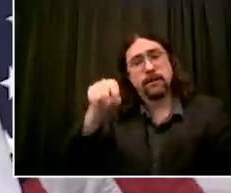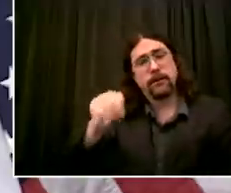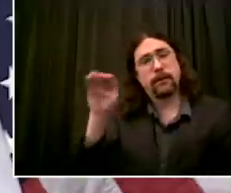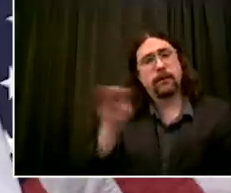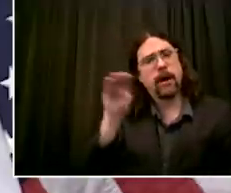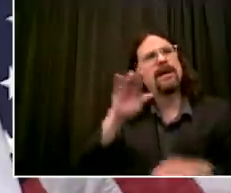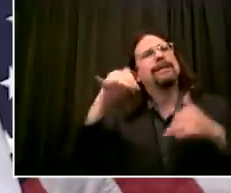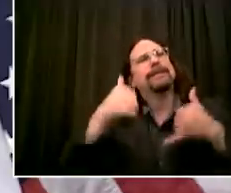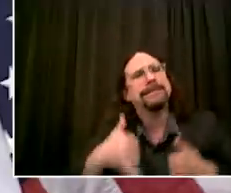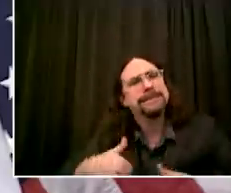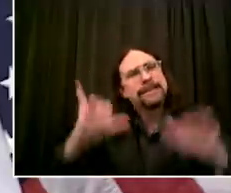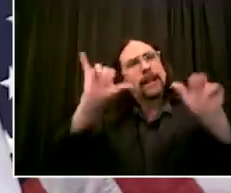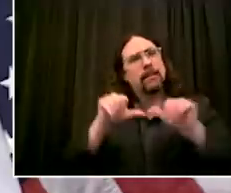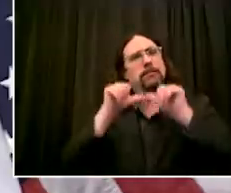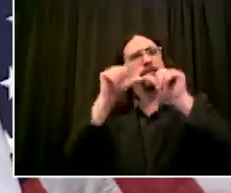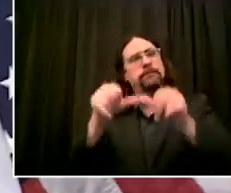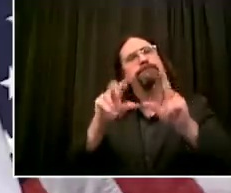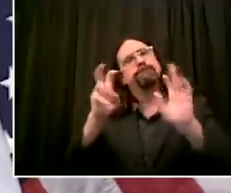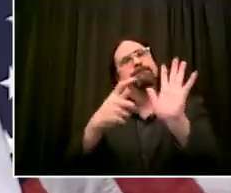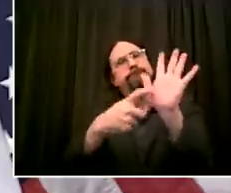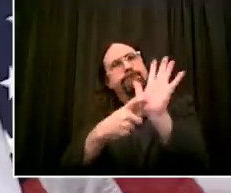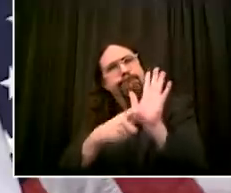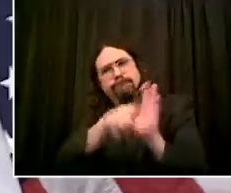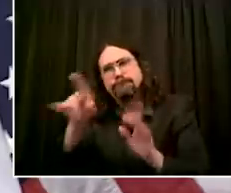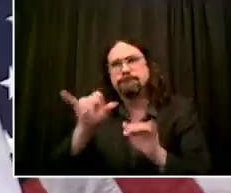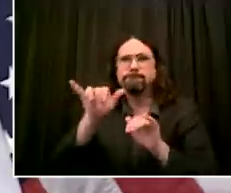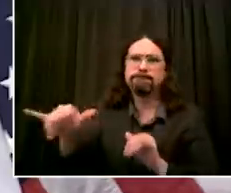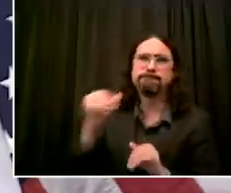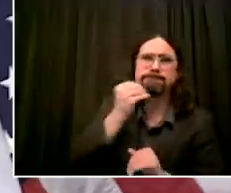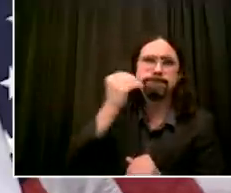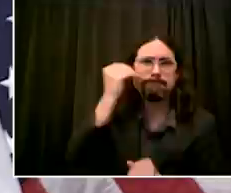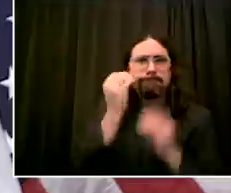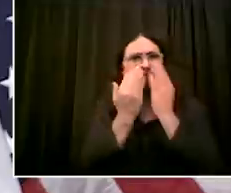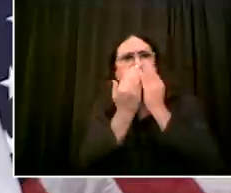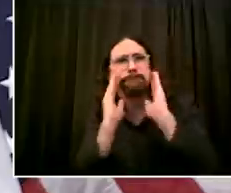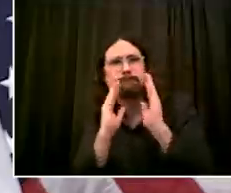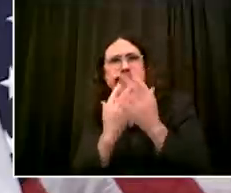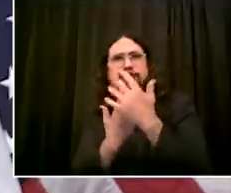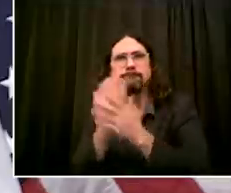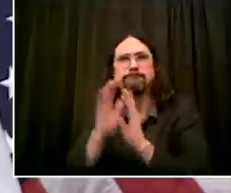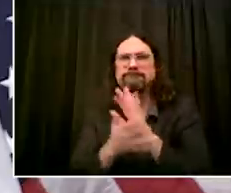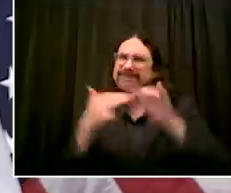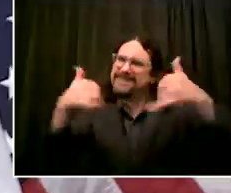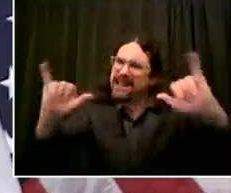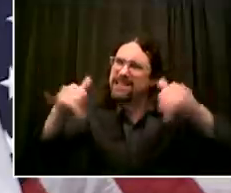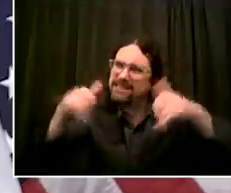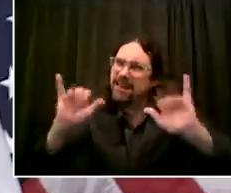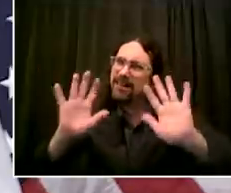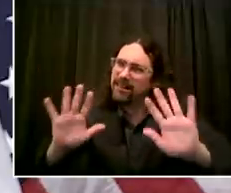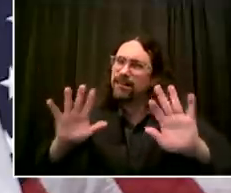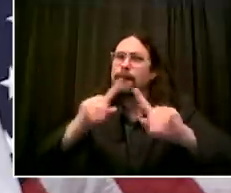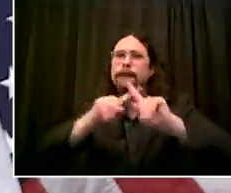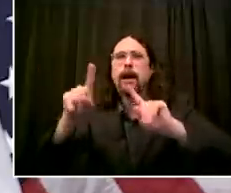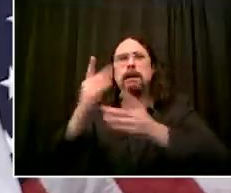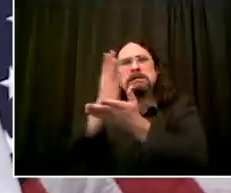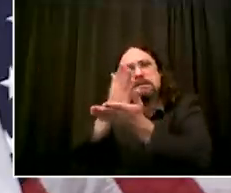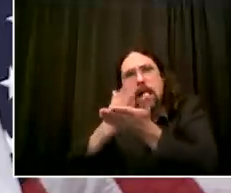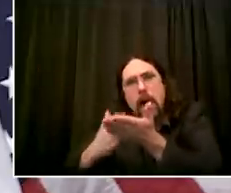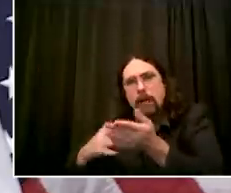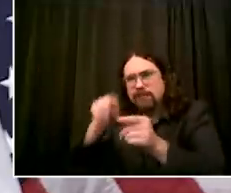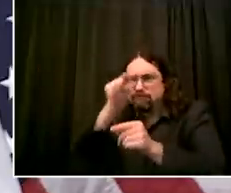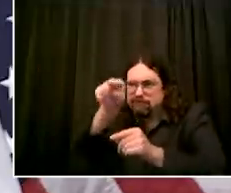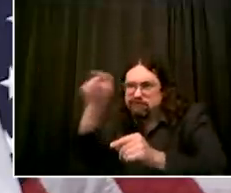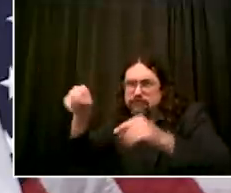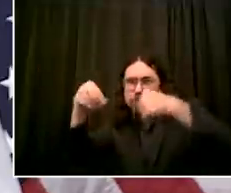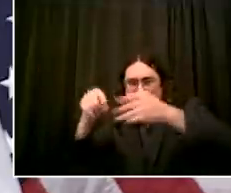to participate again, comes down to the ability to get around. And we know this is a mass transit city. There is